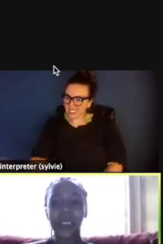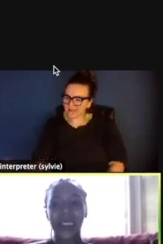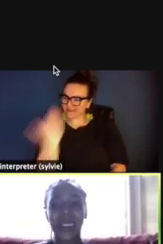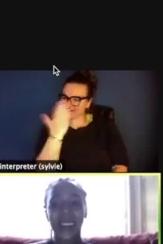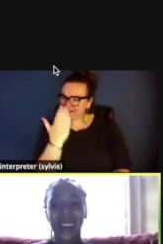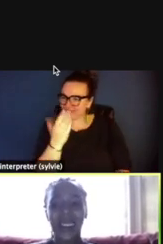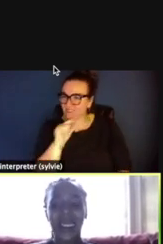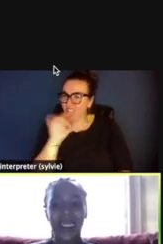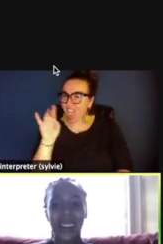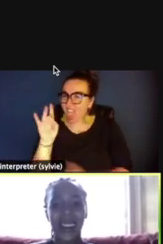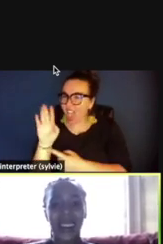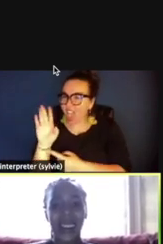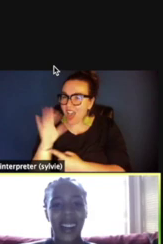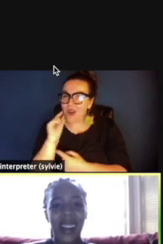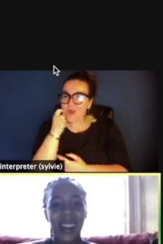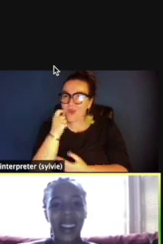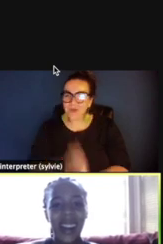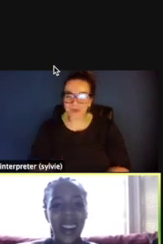cool.